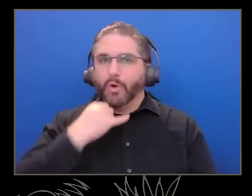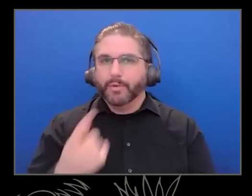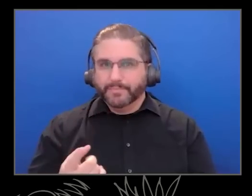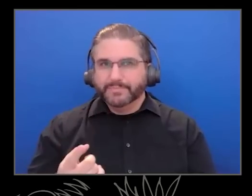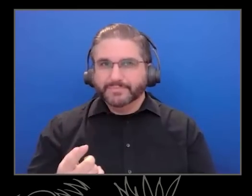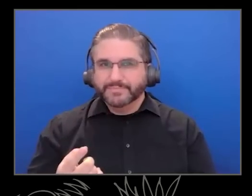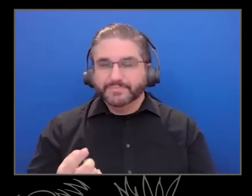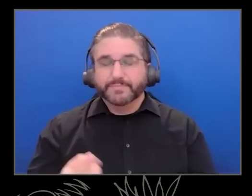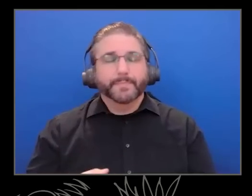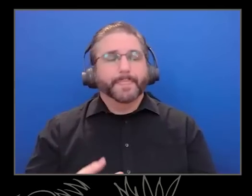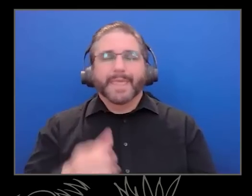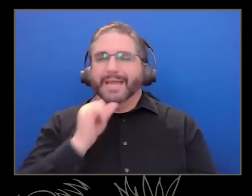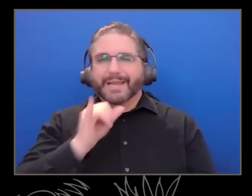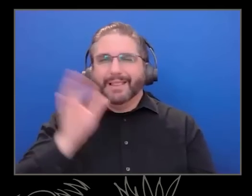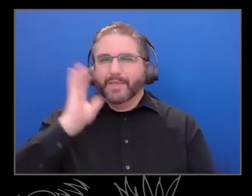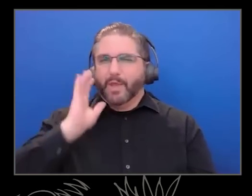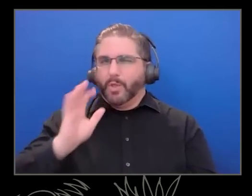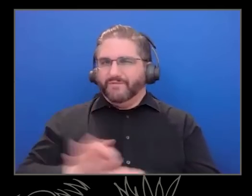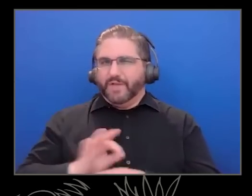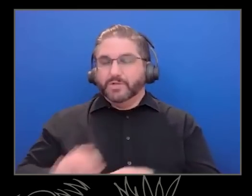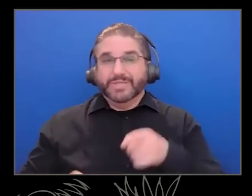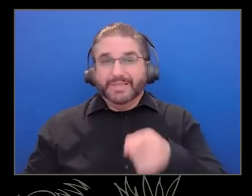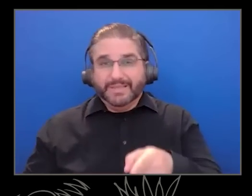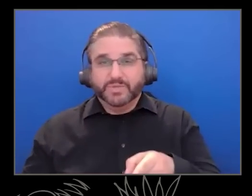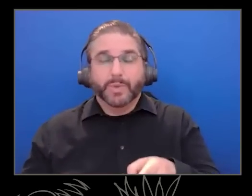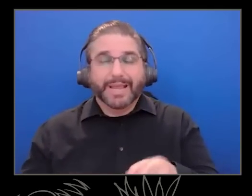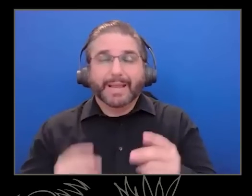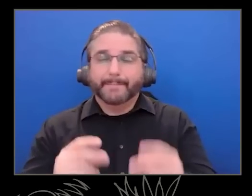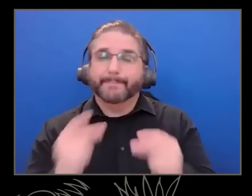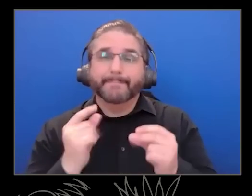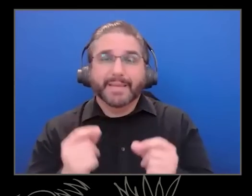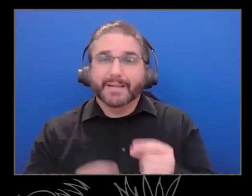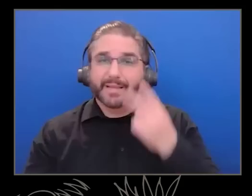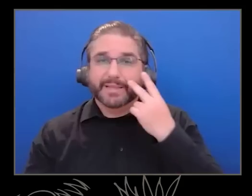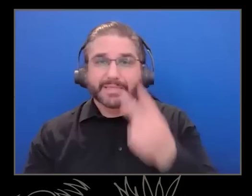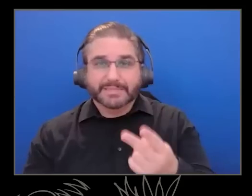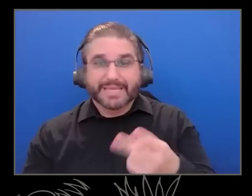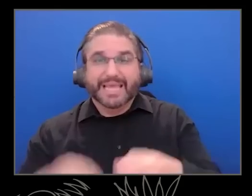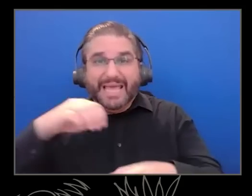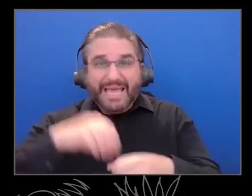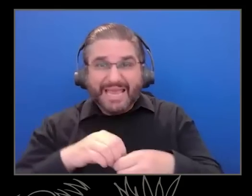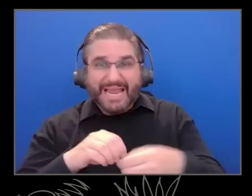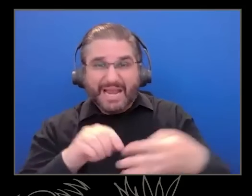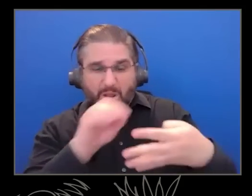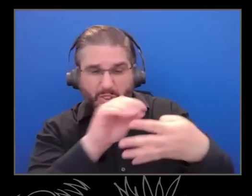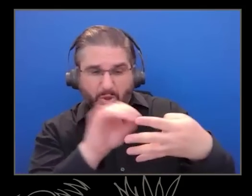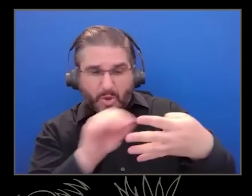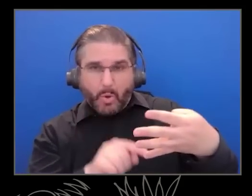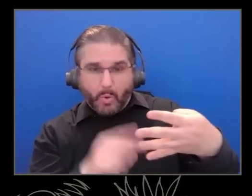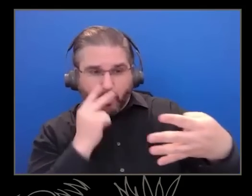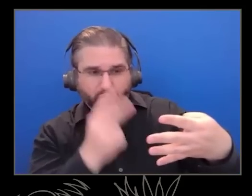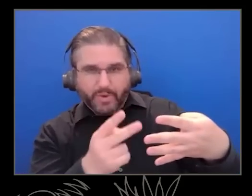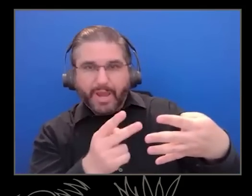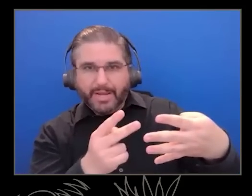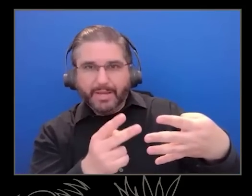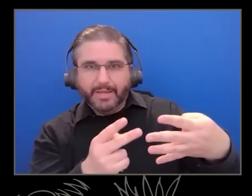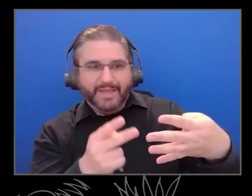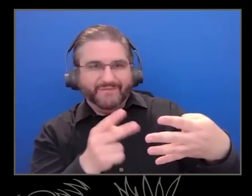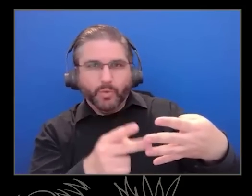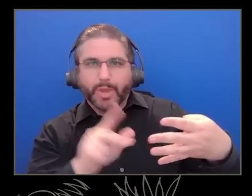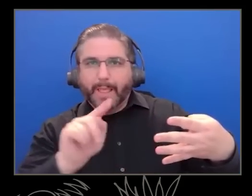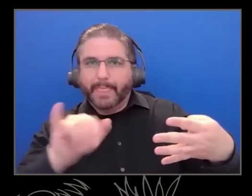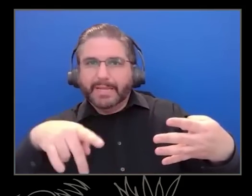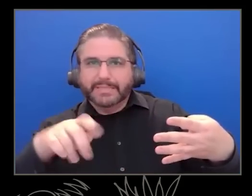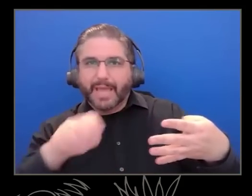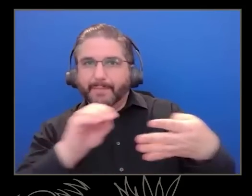the functions we were looking at earlier, we can immediately see in the code we're writing, just by looking at a type